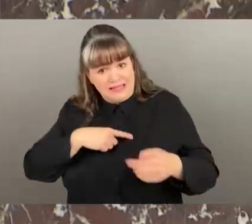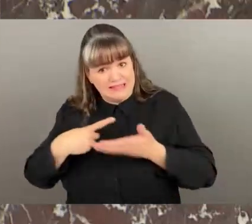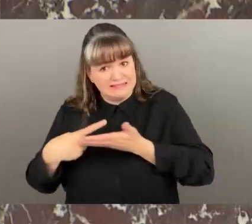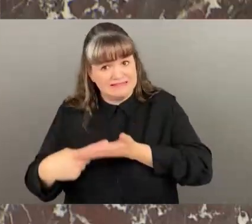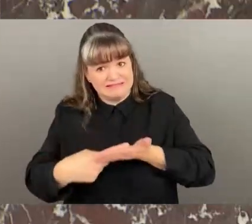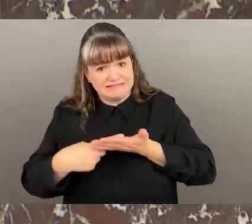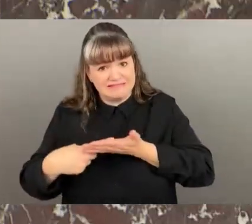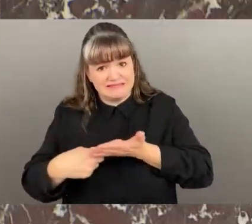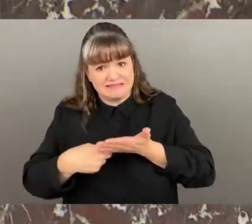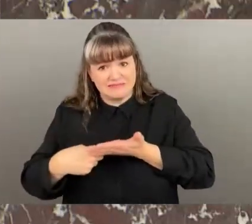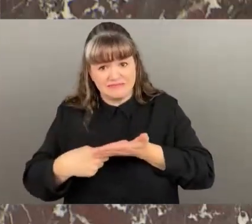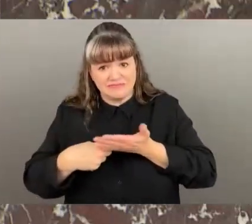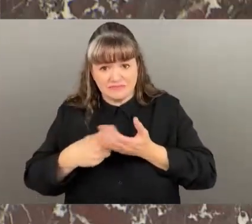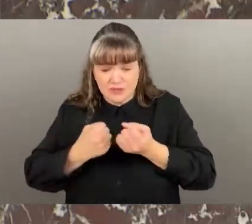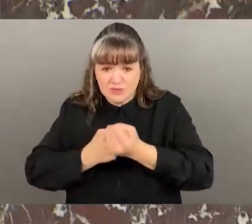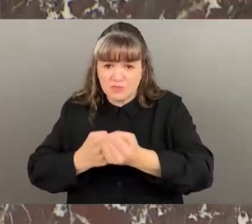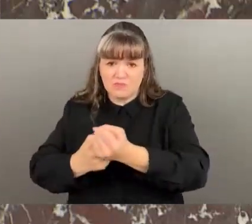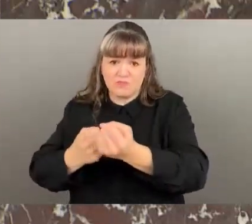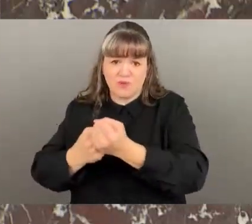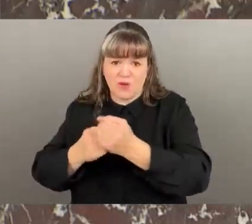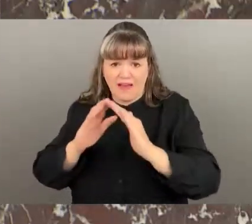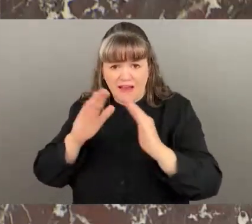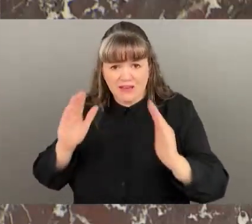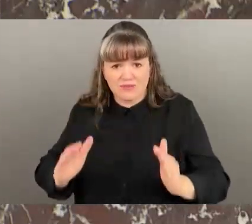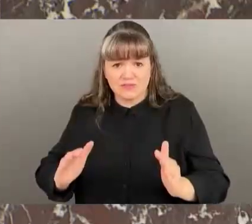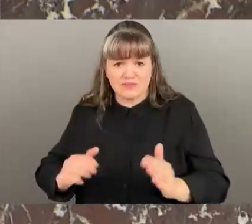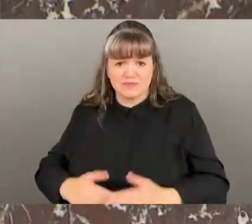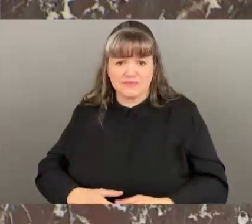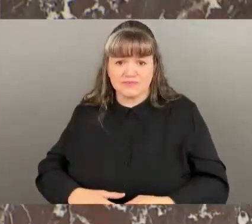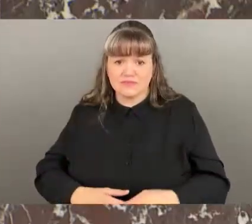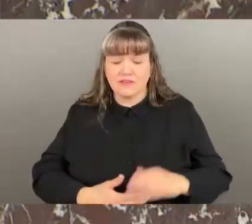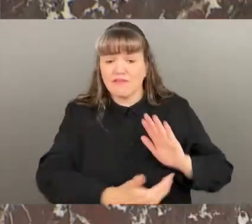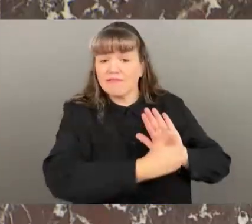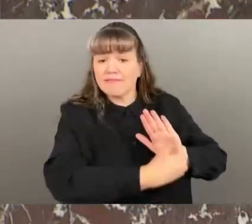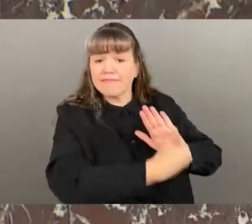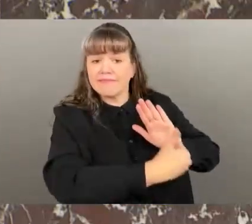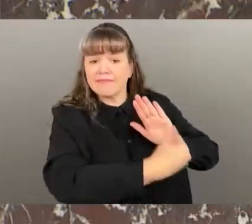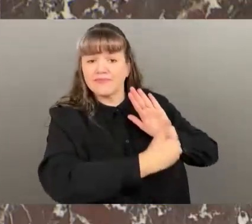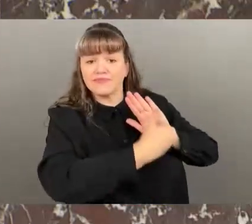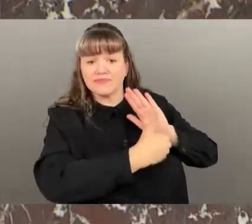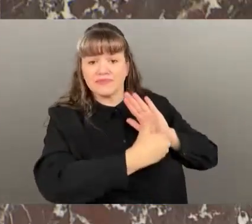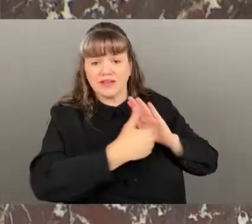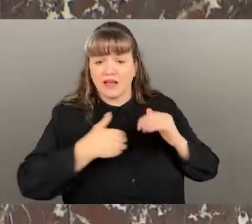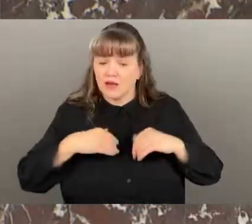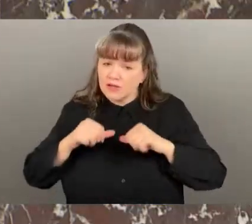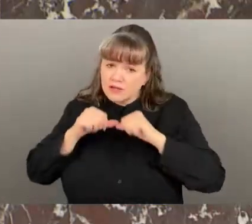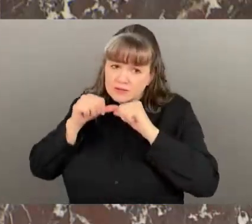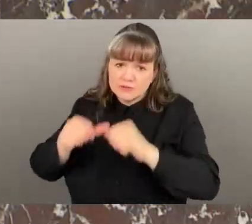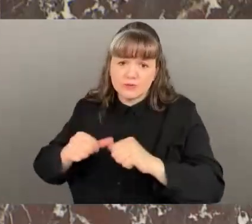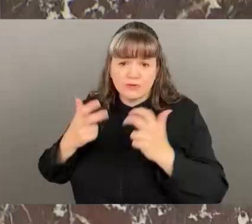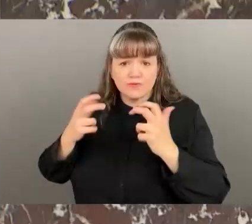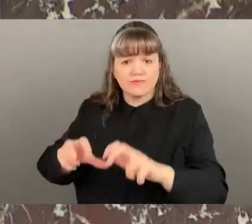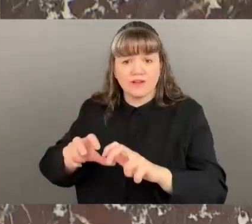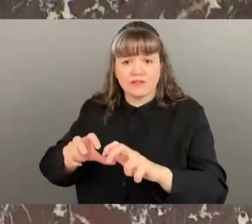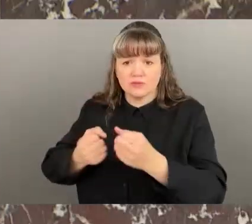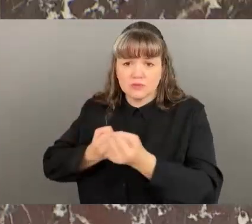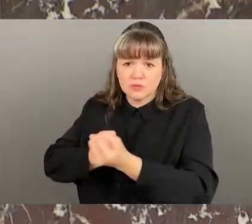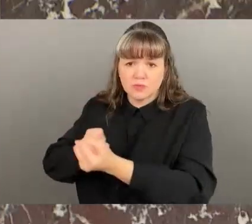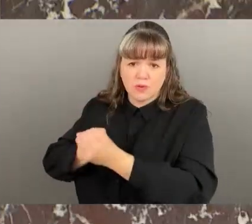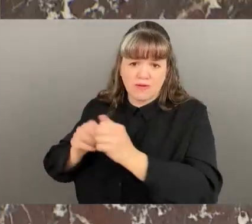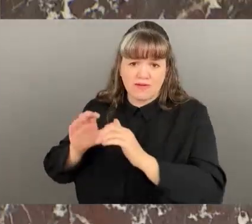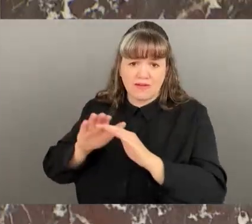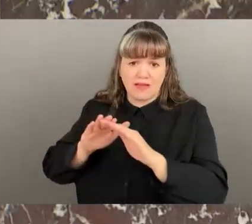time. And so we're going to continue to invest in supportive housing in Nelson to support vulnerable people to get them indoors, Honourable